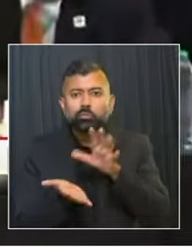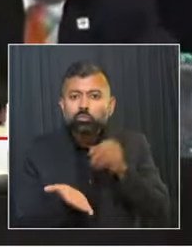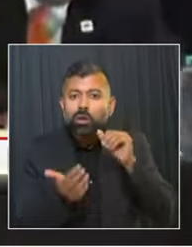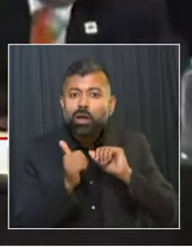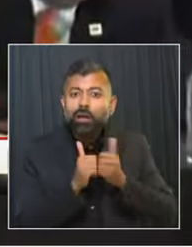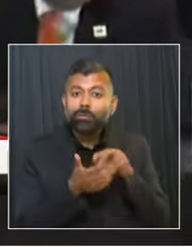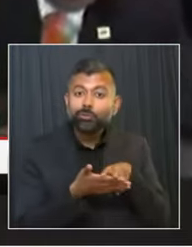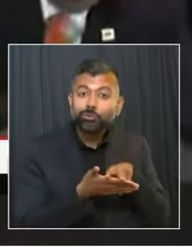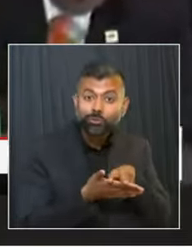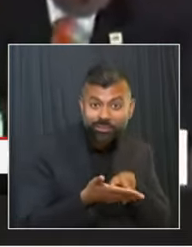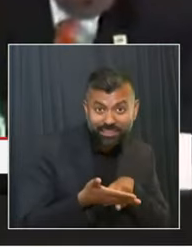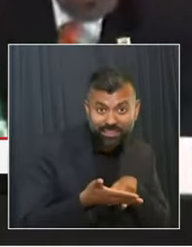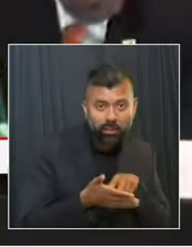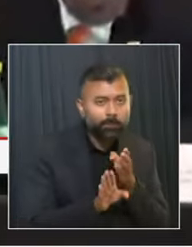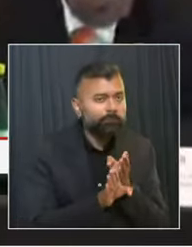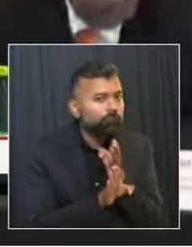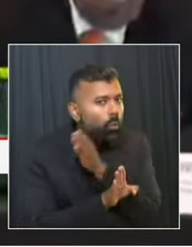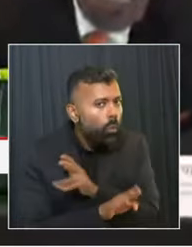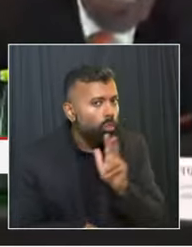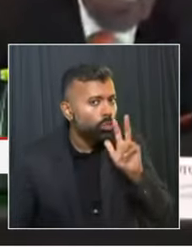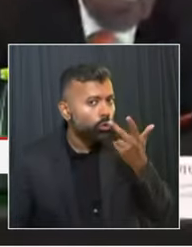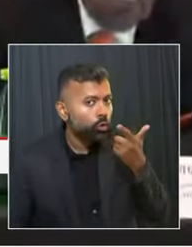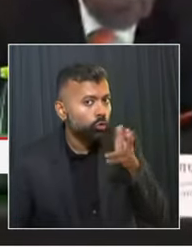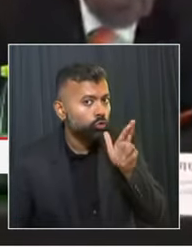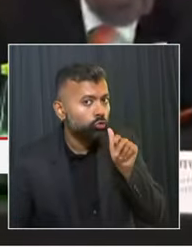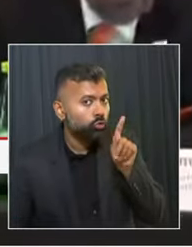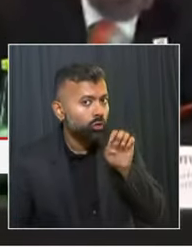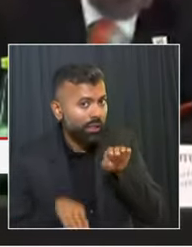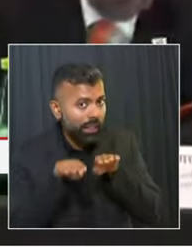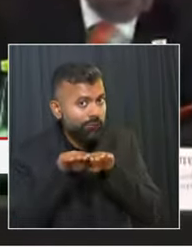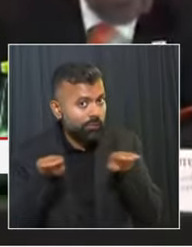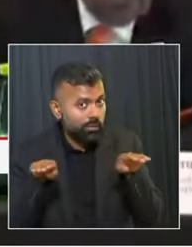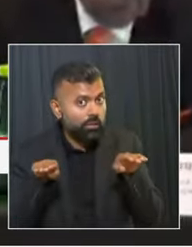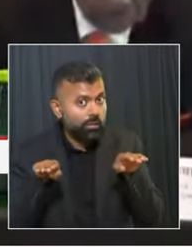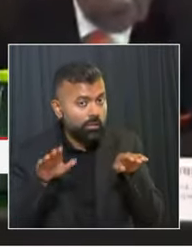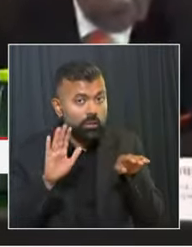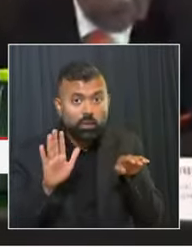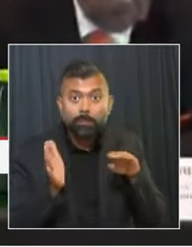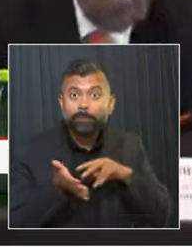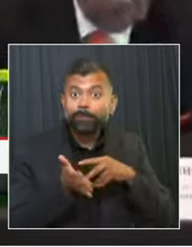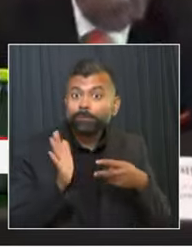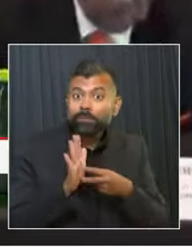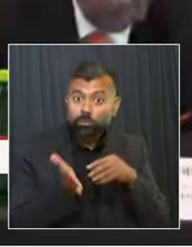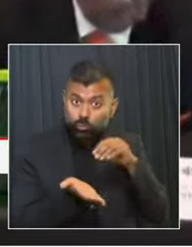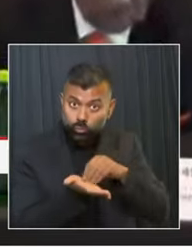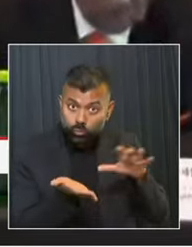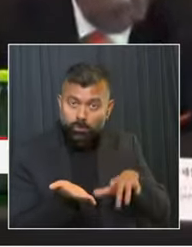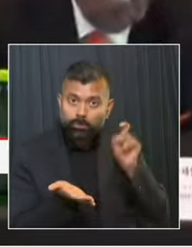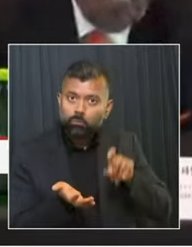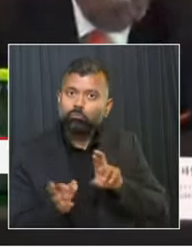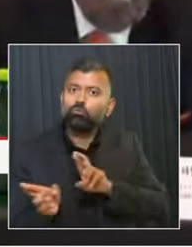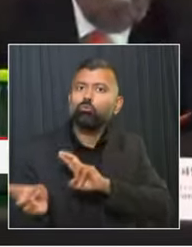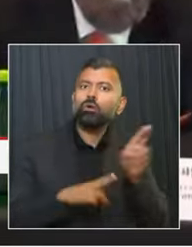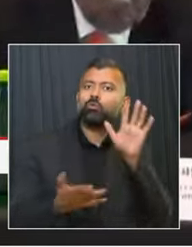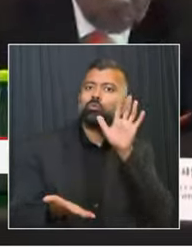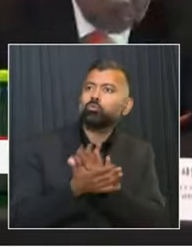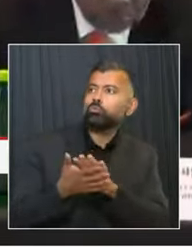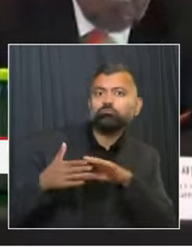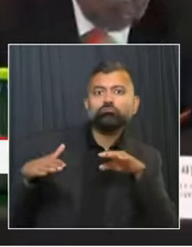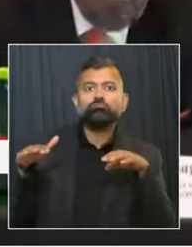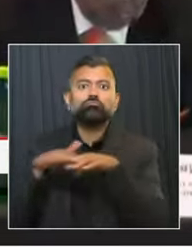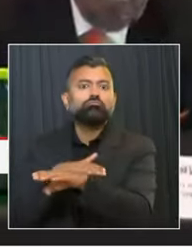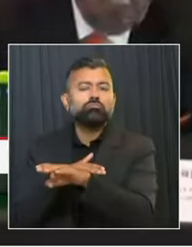the sustained investments in early childhood, so young people are ready for school when they get there, both in the Pay Equity Fund, in the